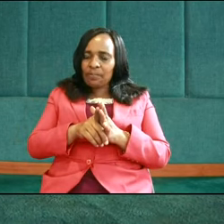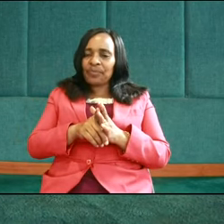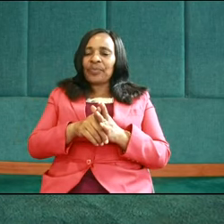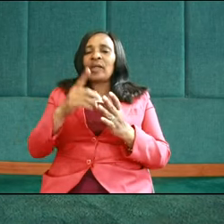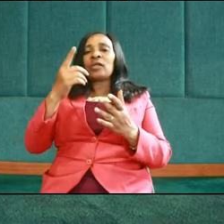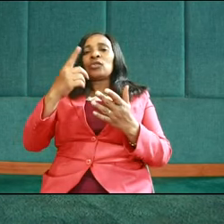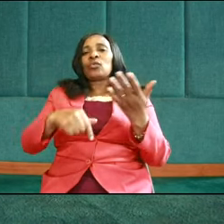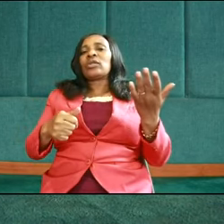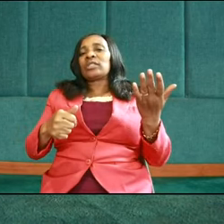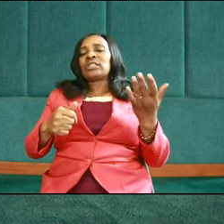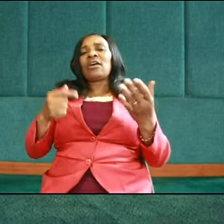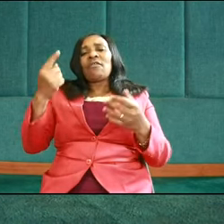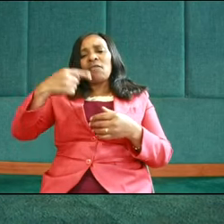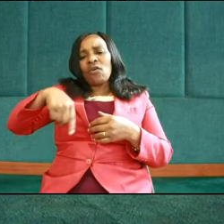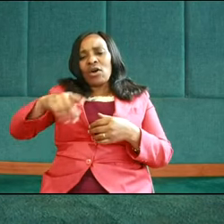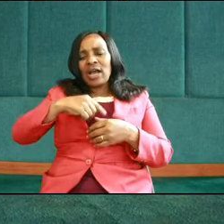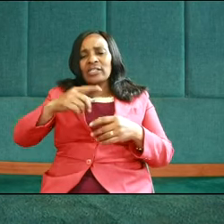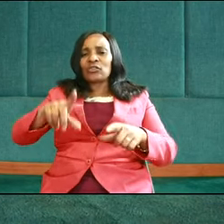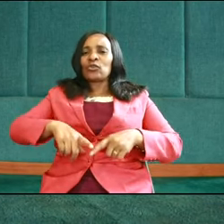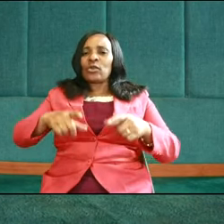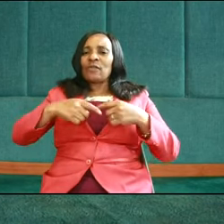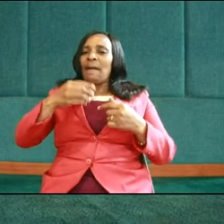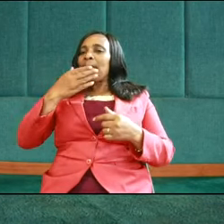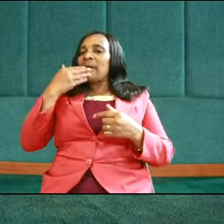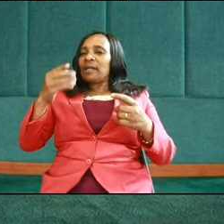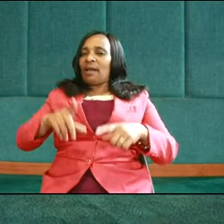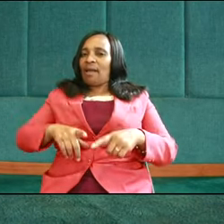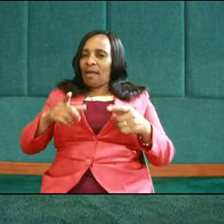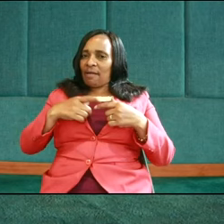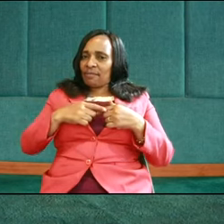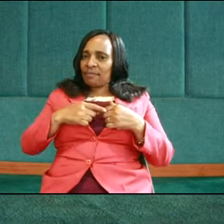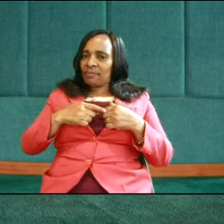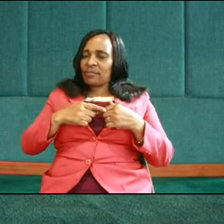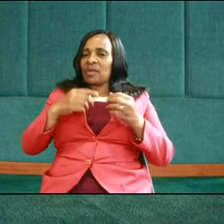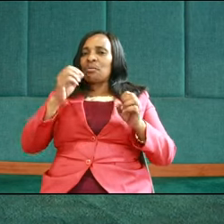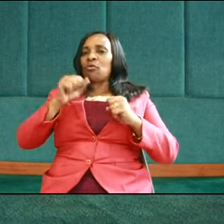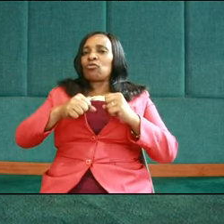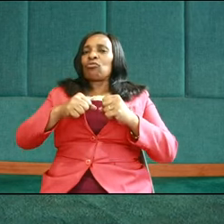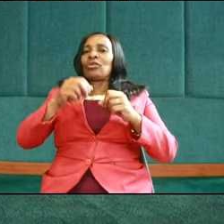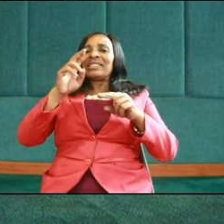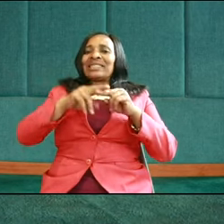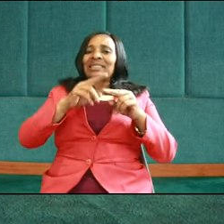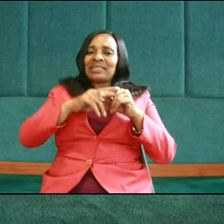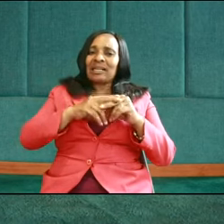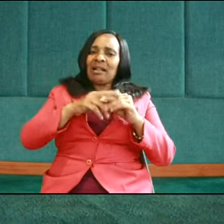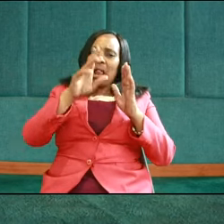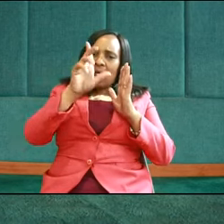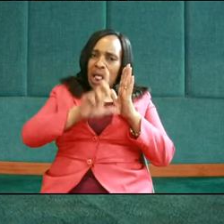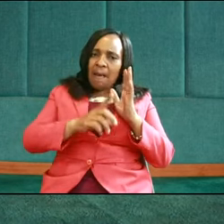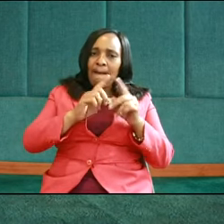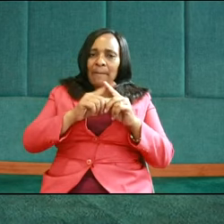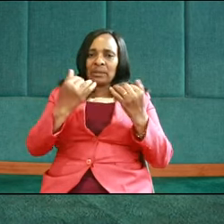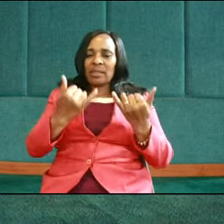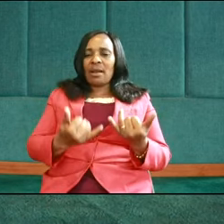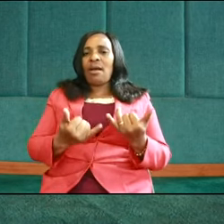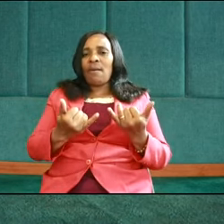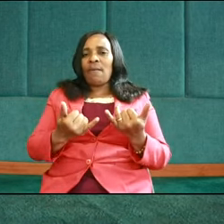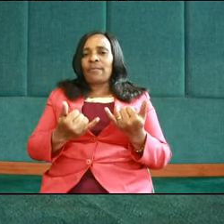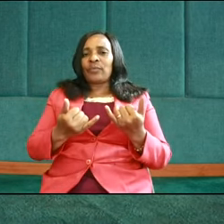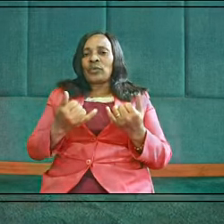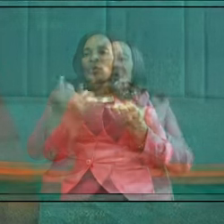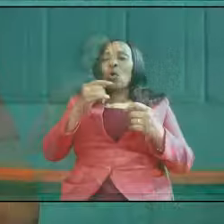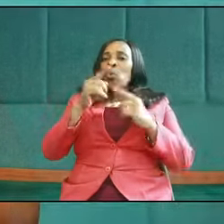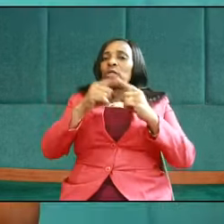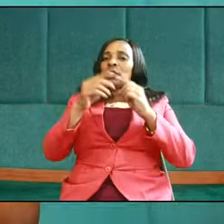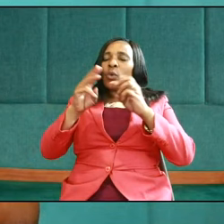is to, you know, for us to live a better life. Of course, we might see it as more limiting, but then that's when you're in the